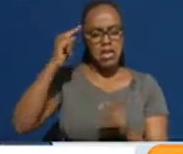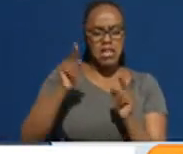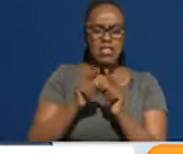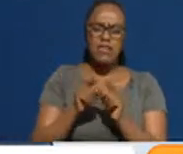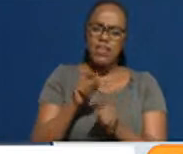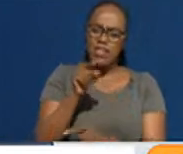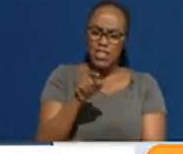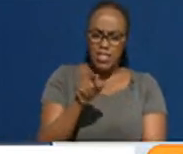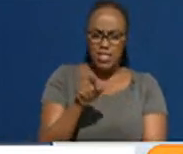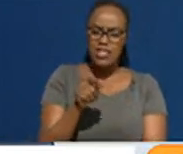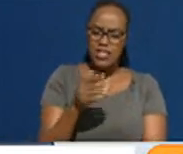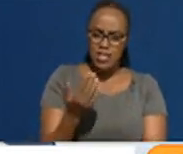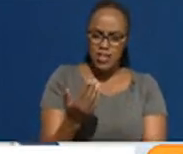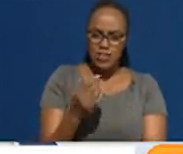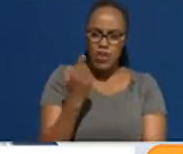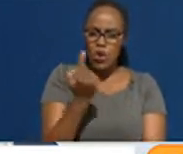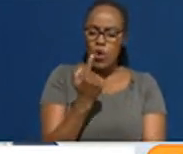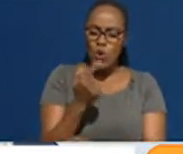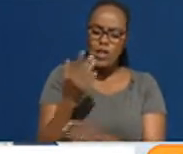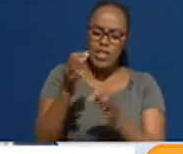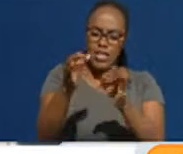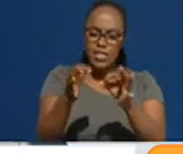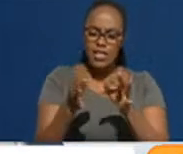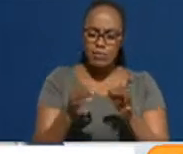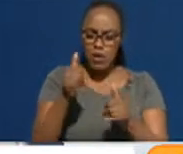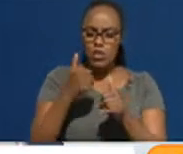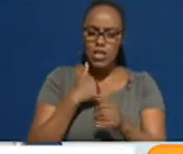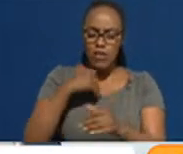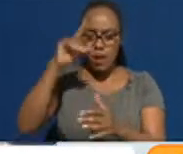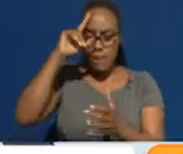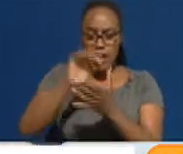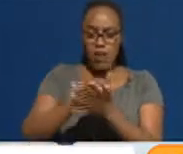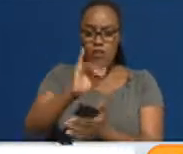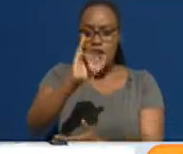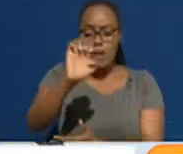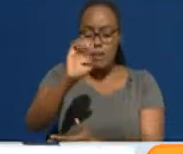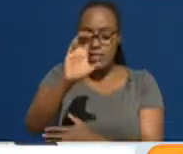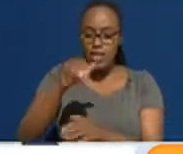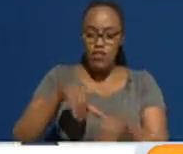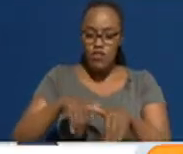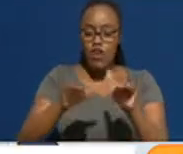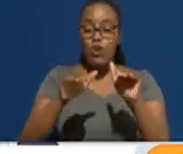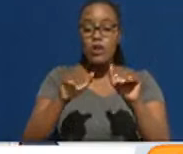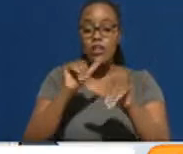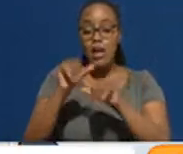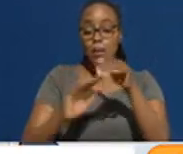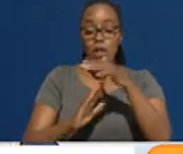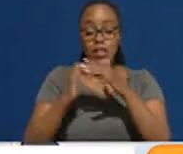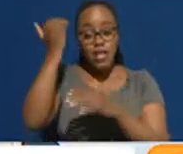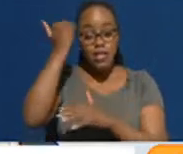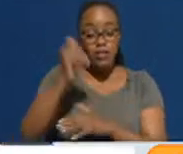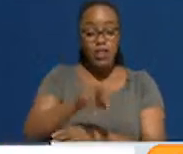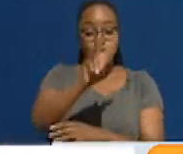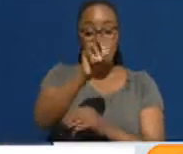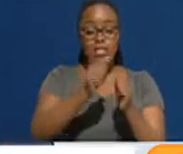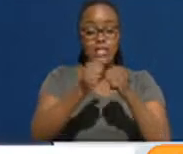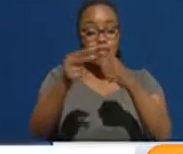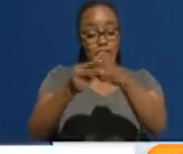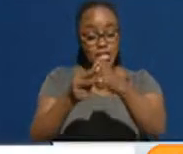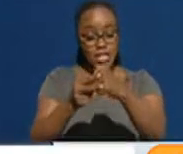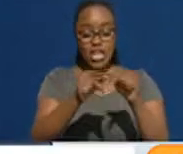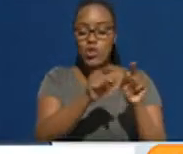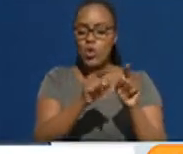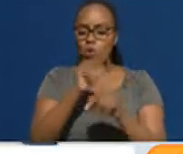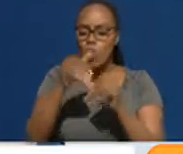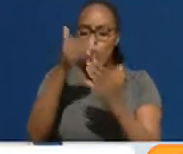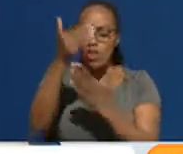really, was just the transparency that I believe IBC followed to the letter what the Supreme Court said in 2017. All